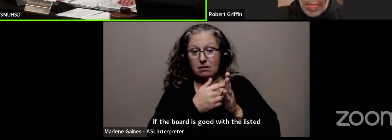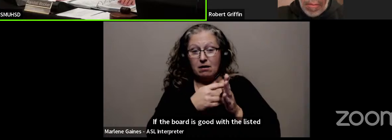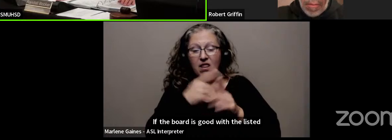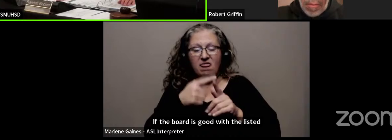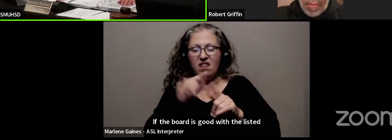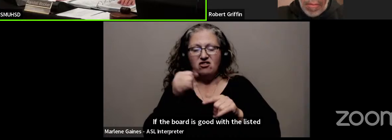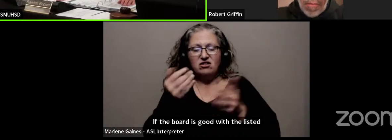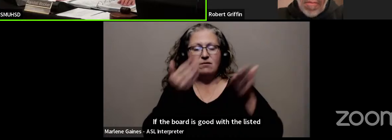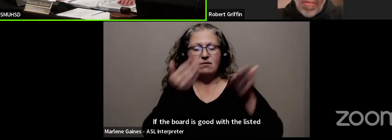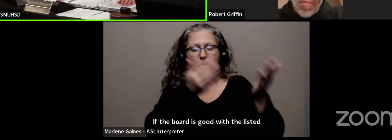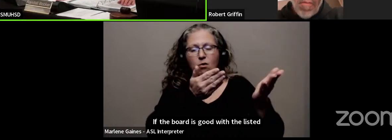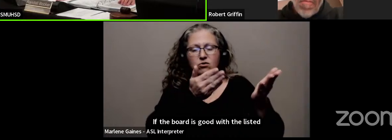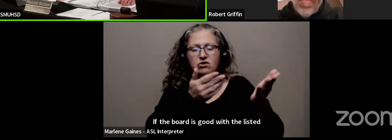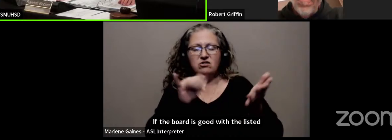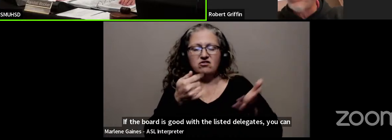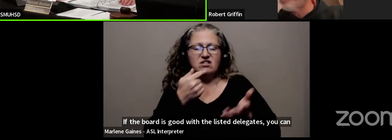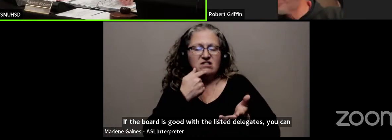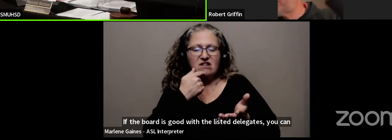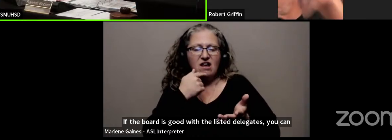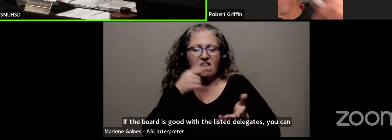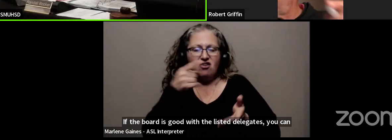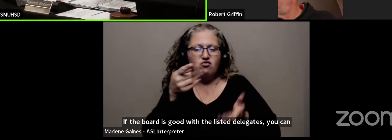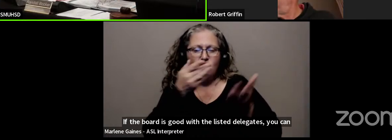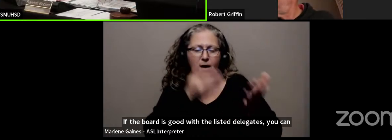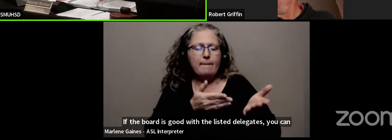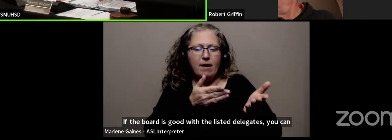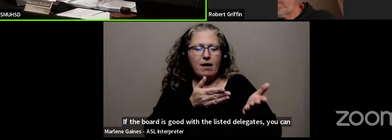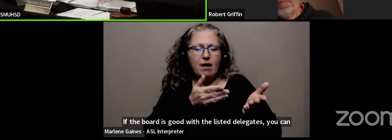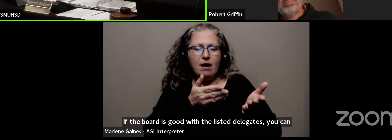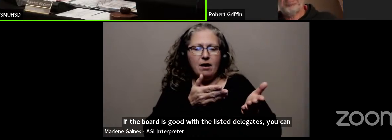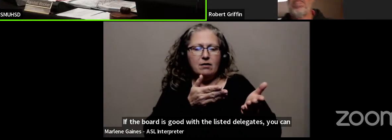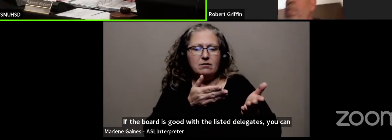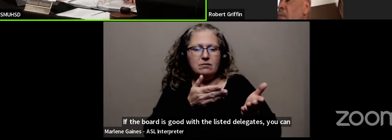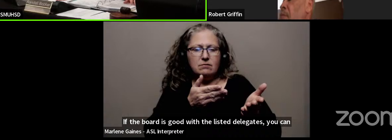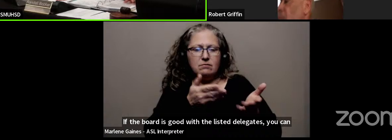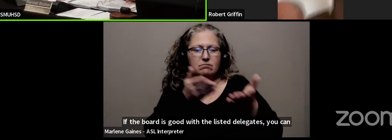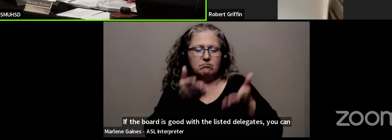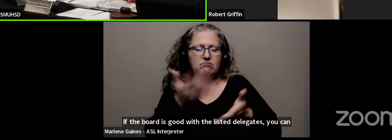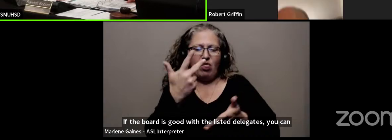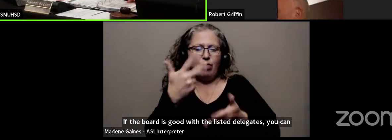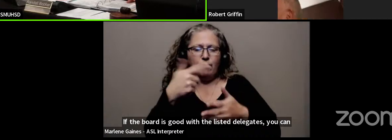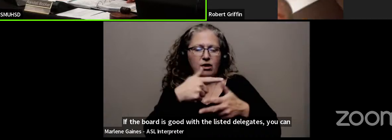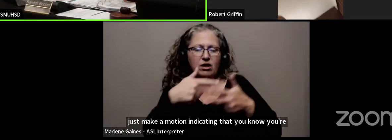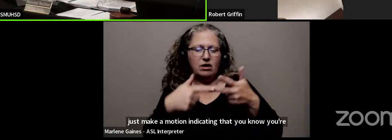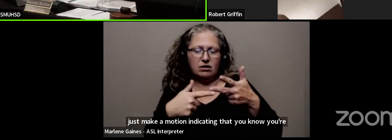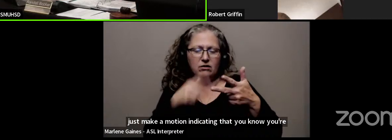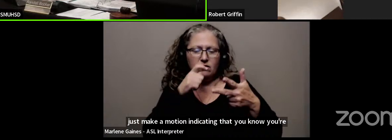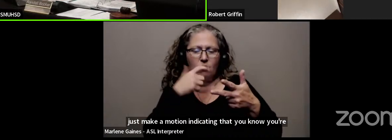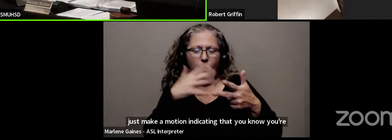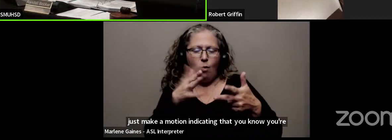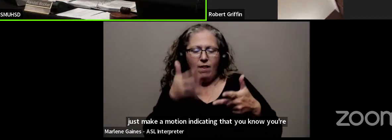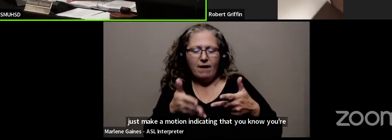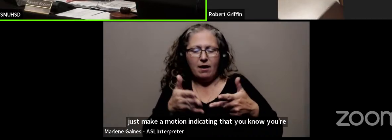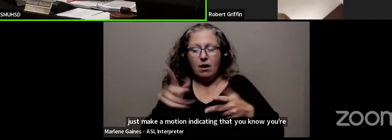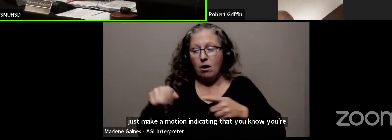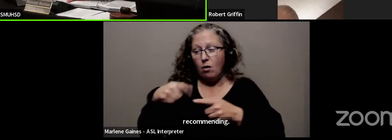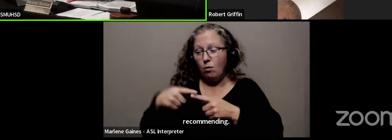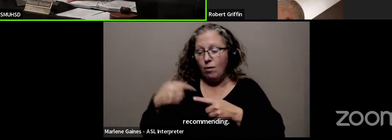make a motion indicating that, you're recommending the 3 delegates as listed. Well, we